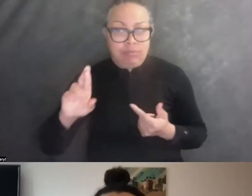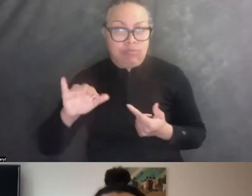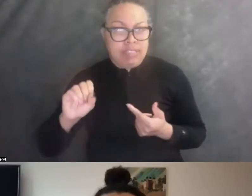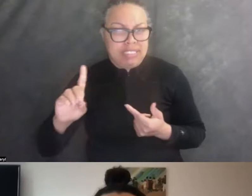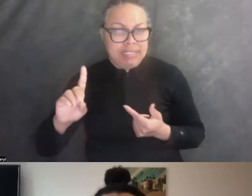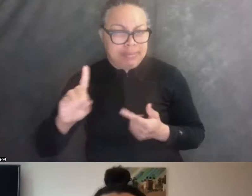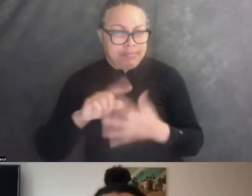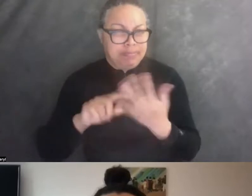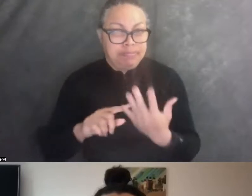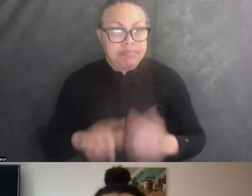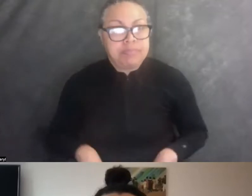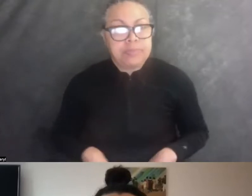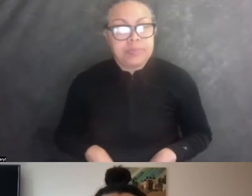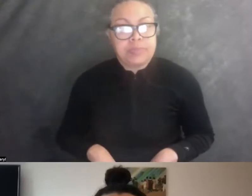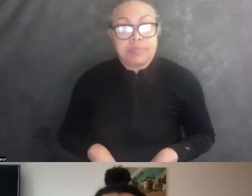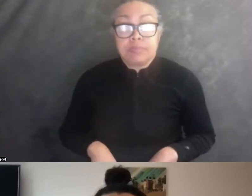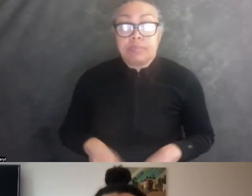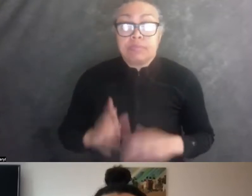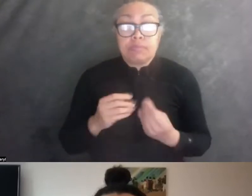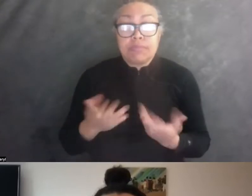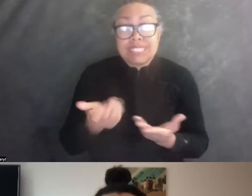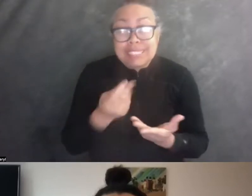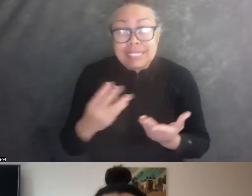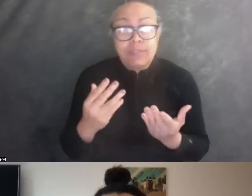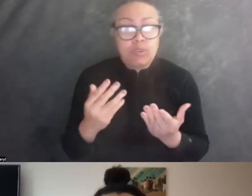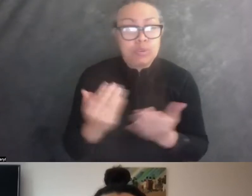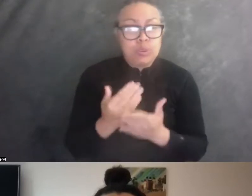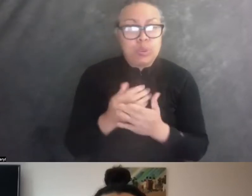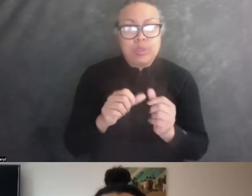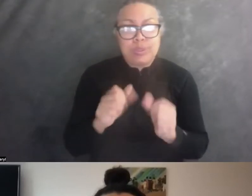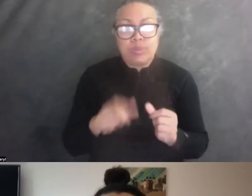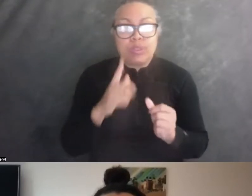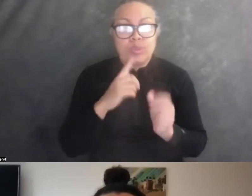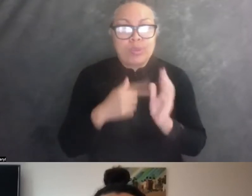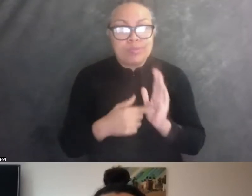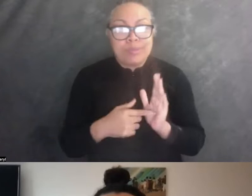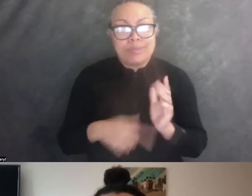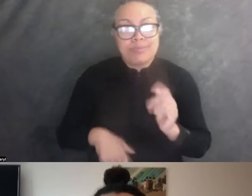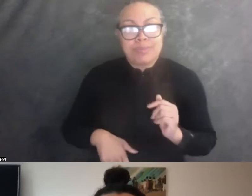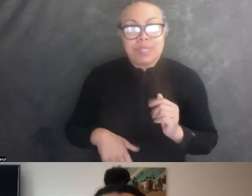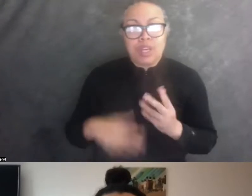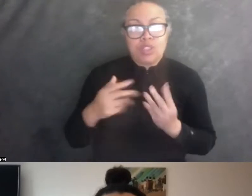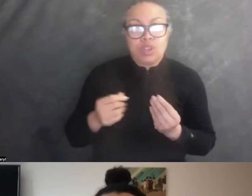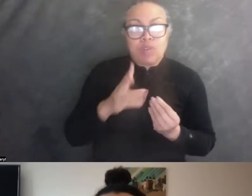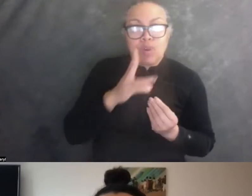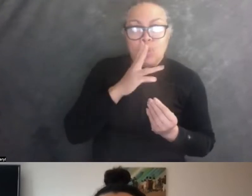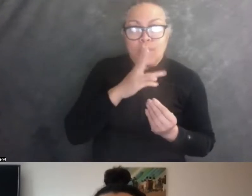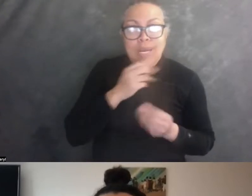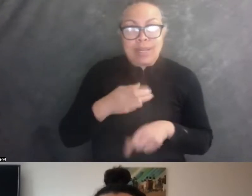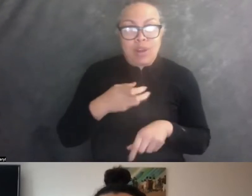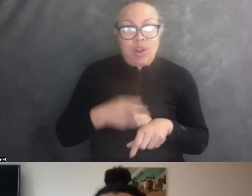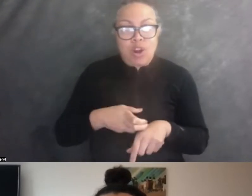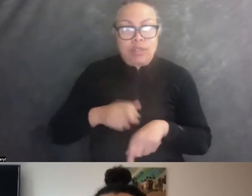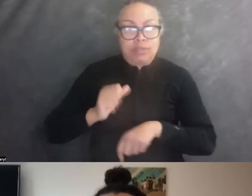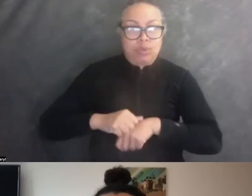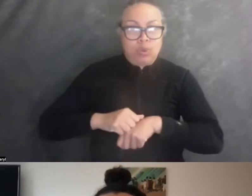Irving presented a group of new sculptures in the new museum 2021 Triennial Soft Water Hard Stone, and he is currently